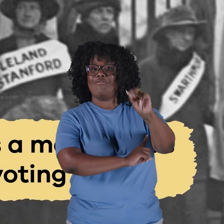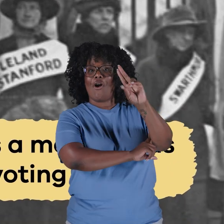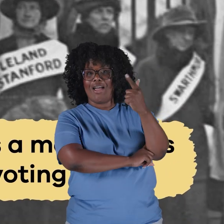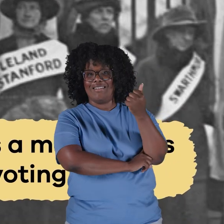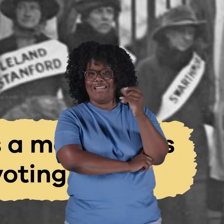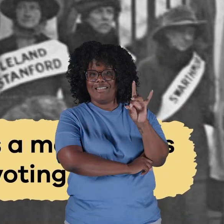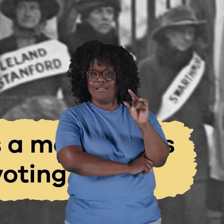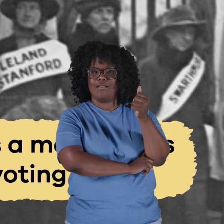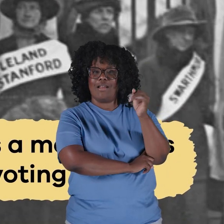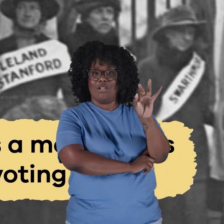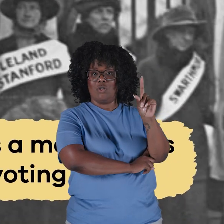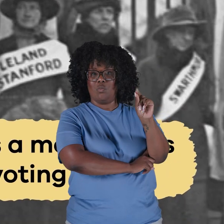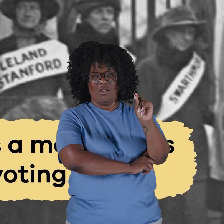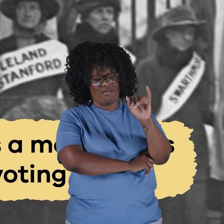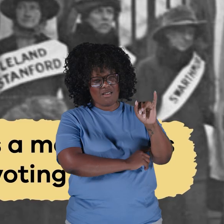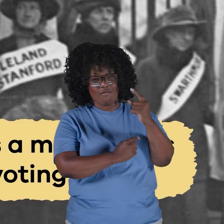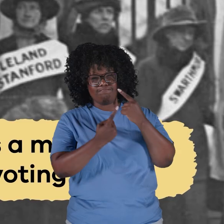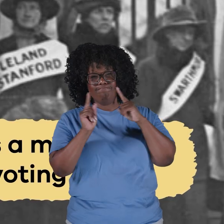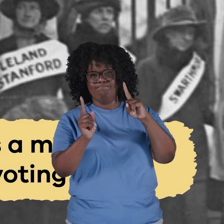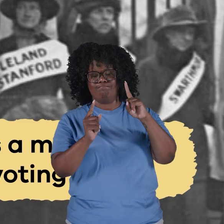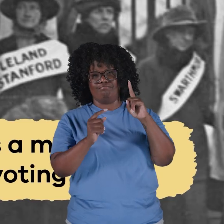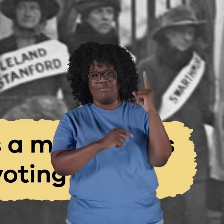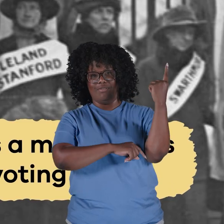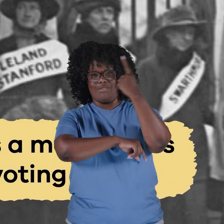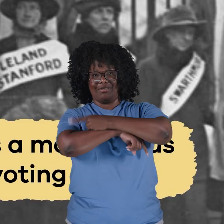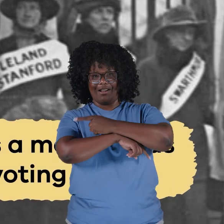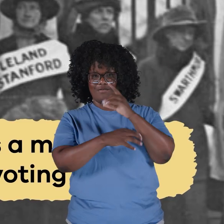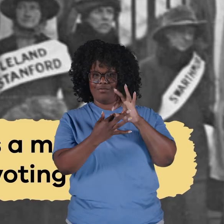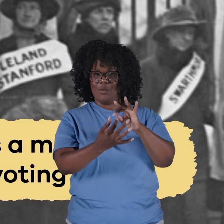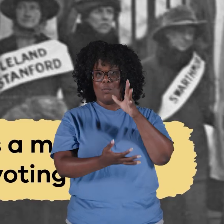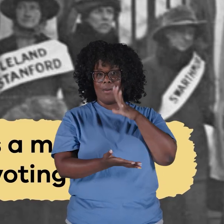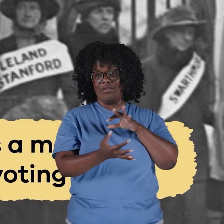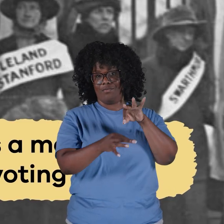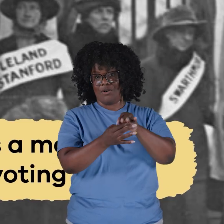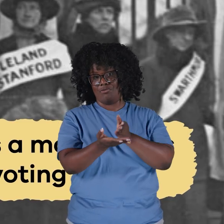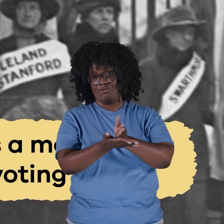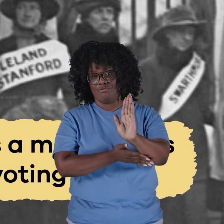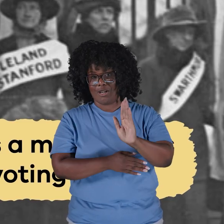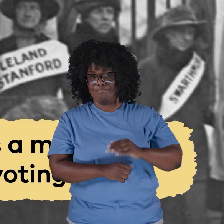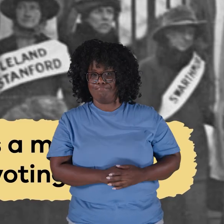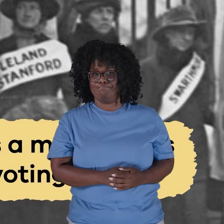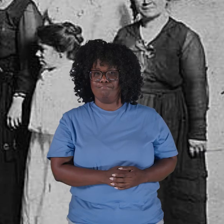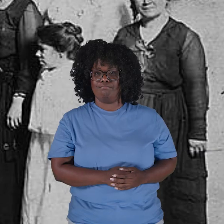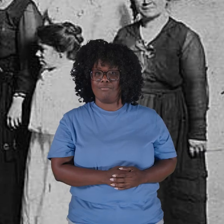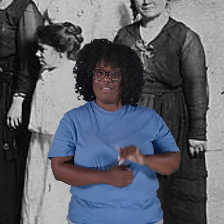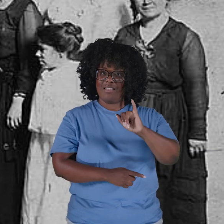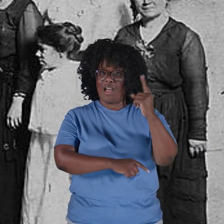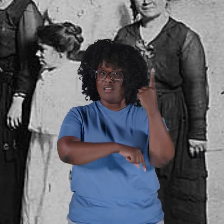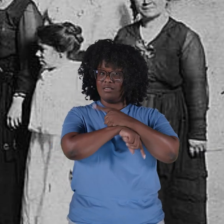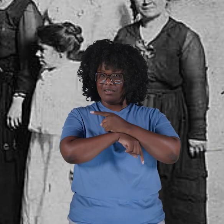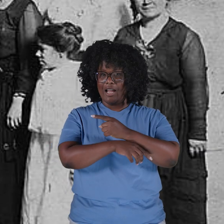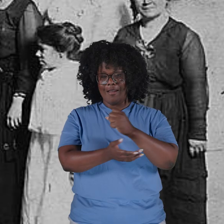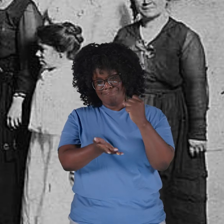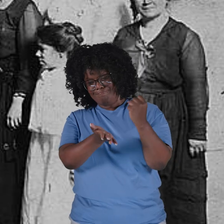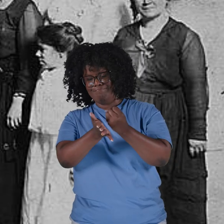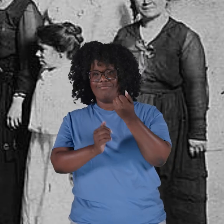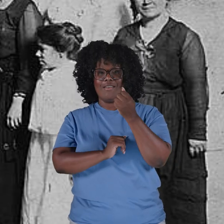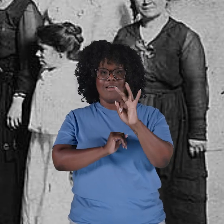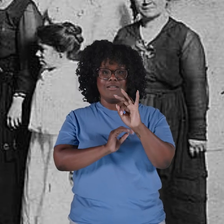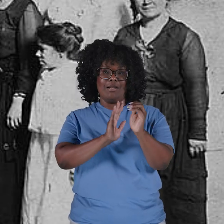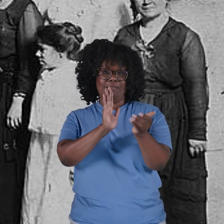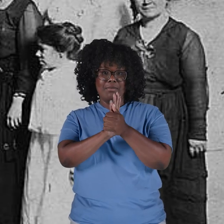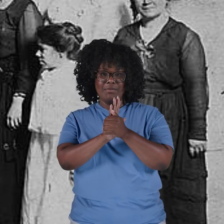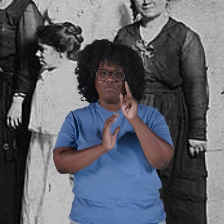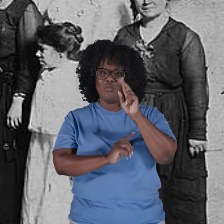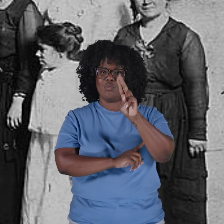August 18th, 1920 was a momentous day for women's voting rights. This marked the day the